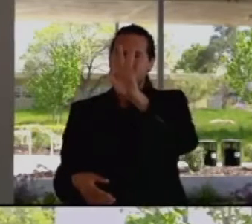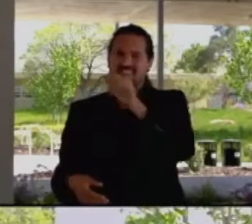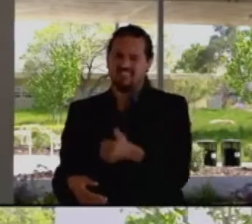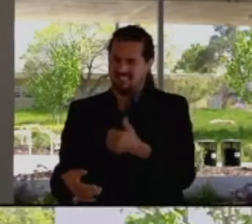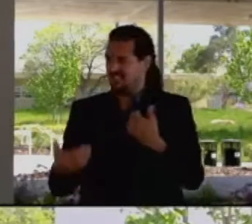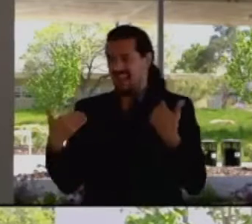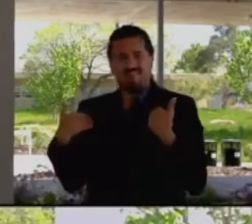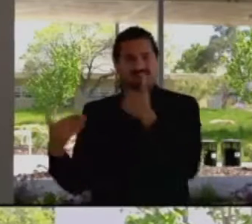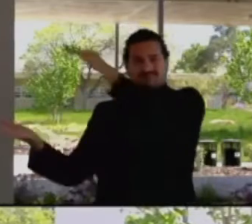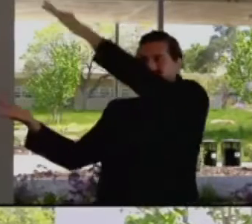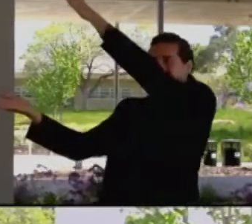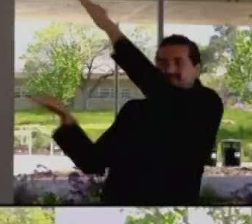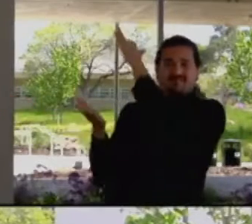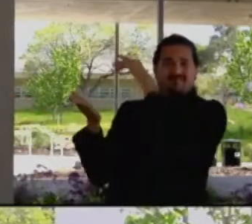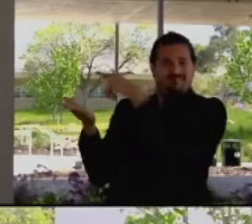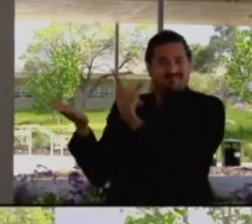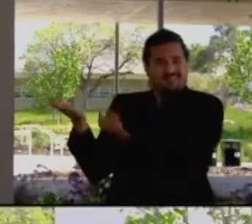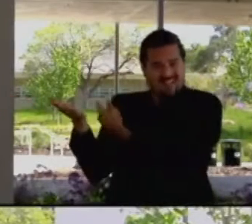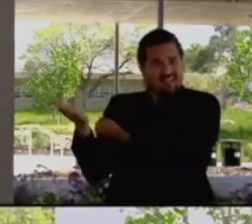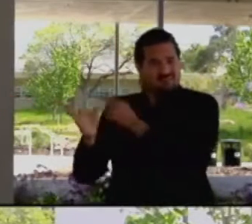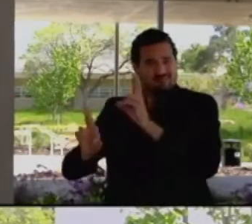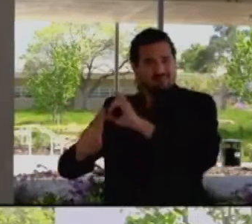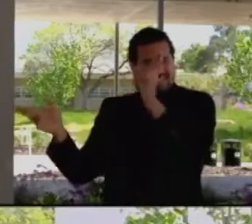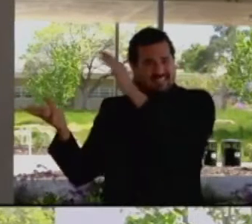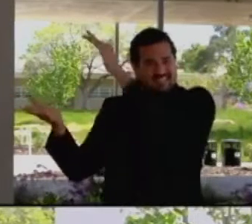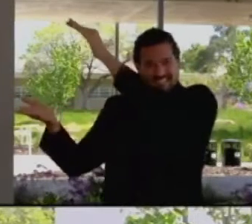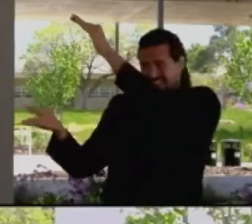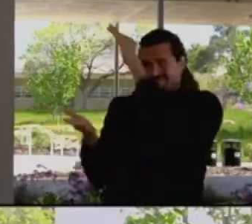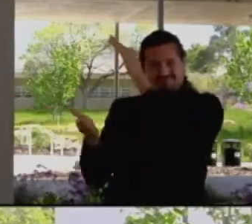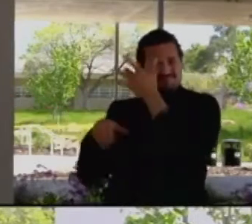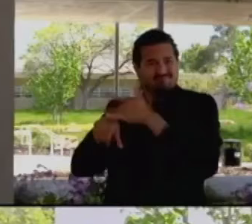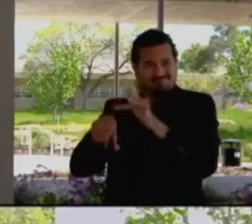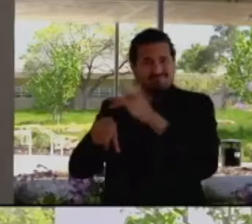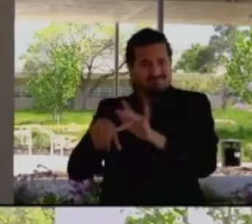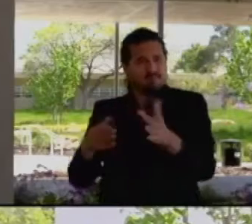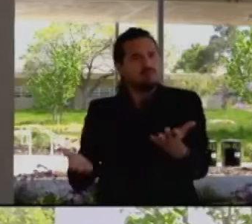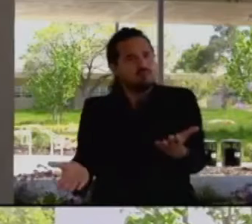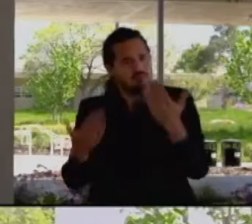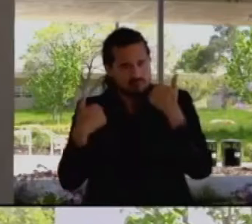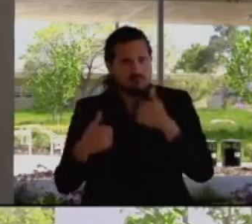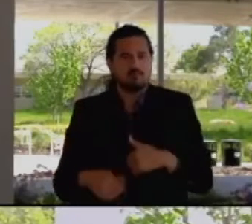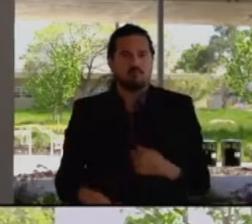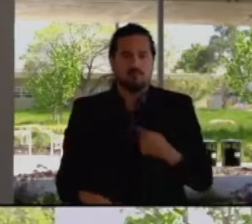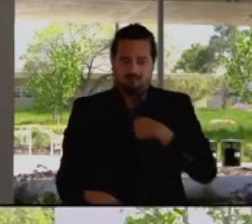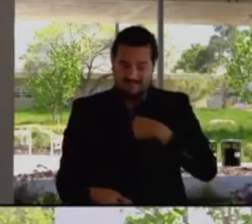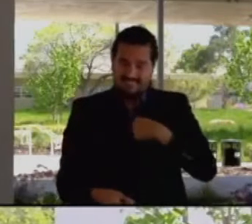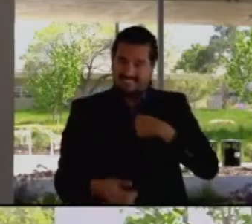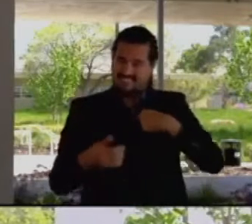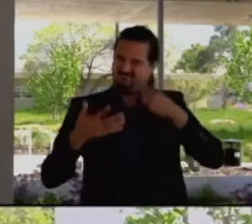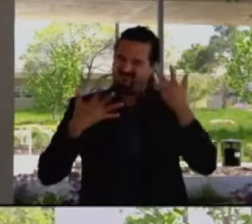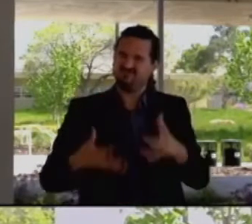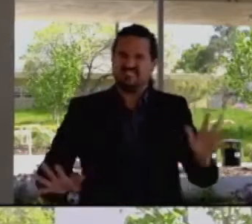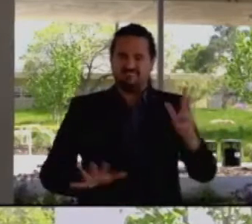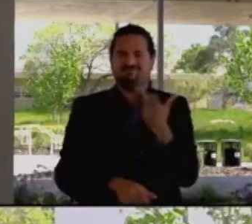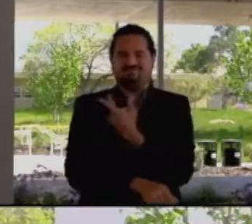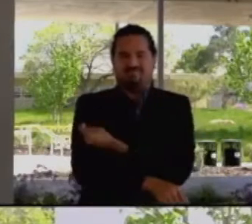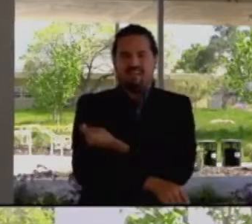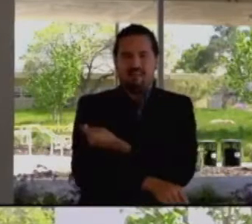I insisted that my family get vaccinated, and they are all fine. The side effects are minimal and very